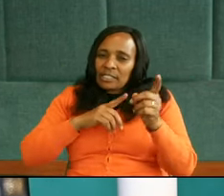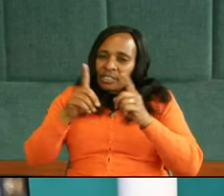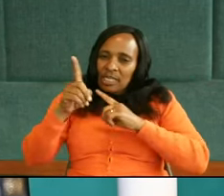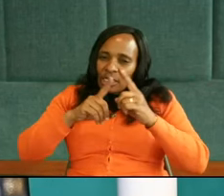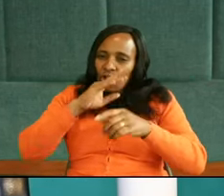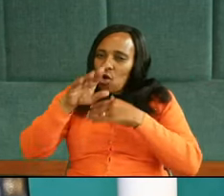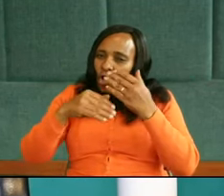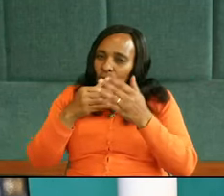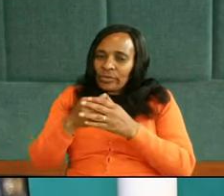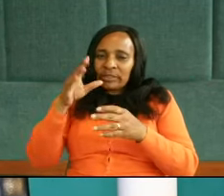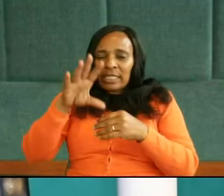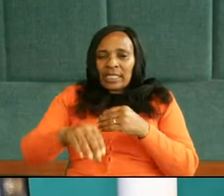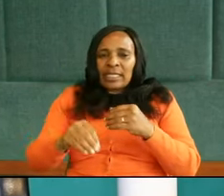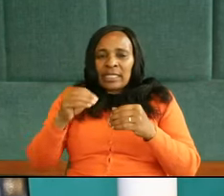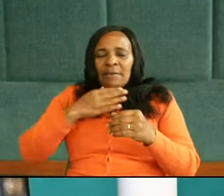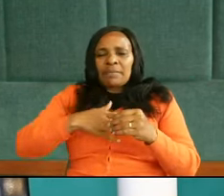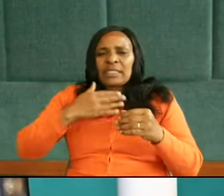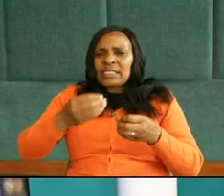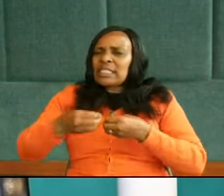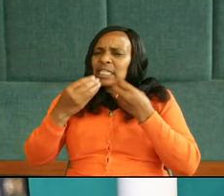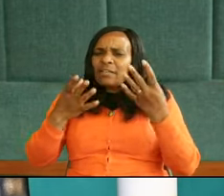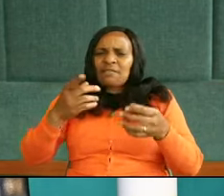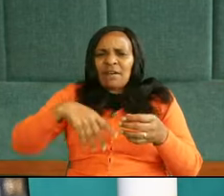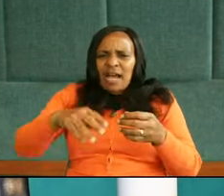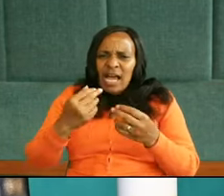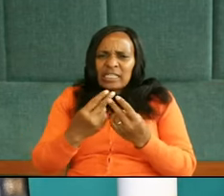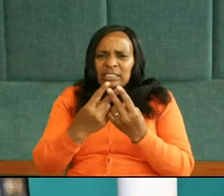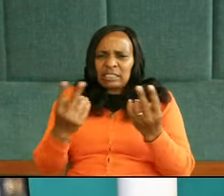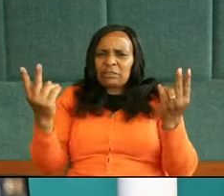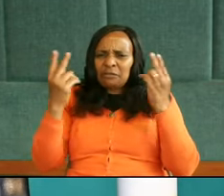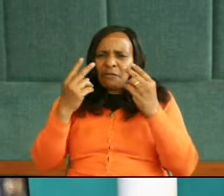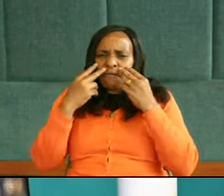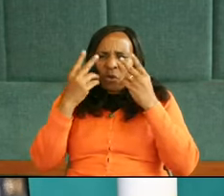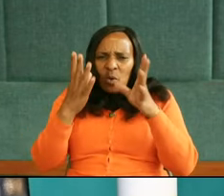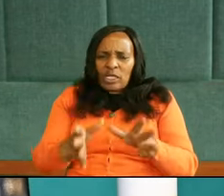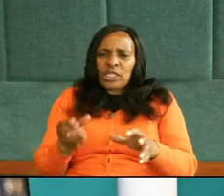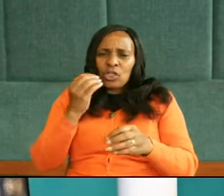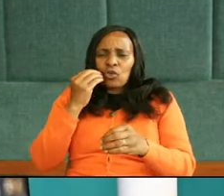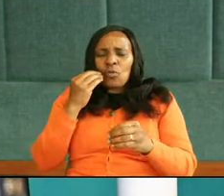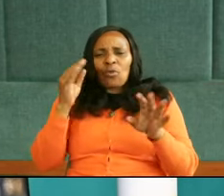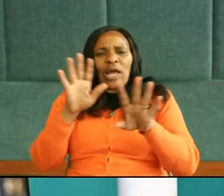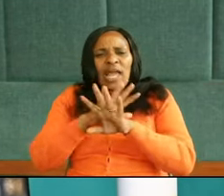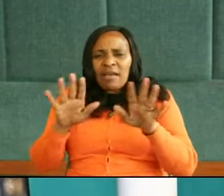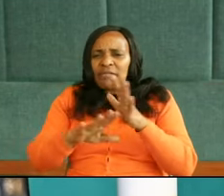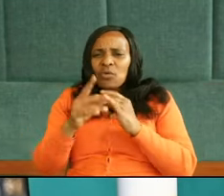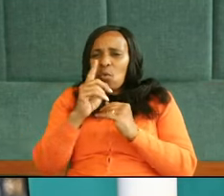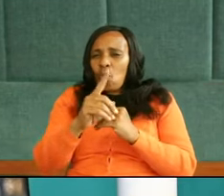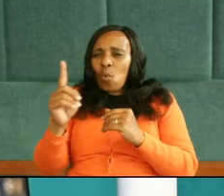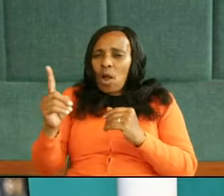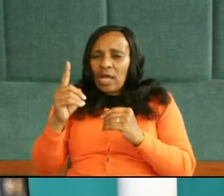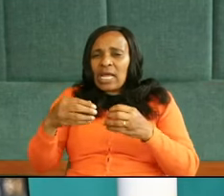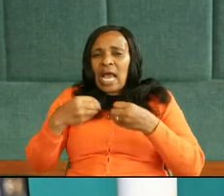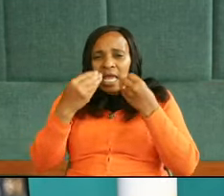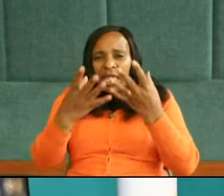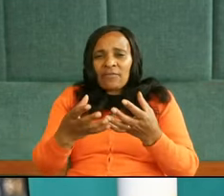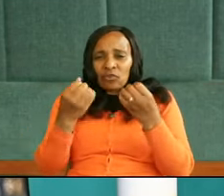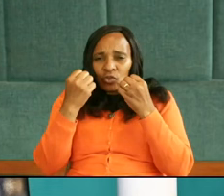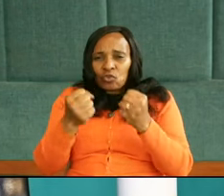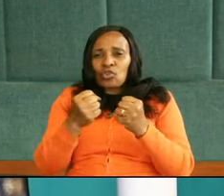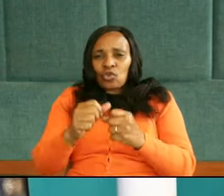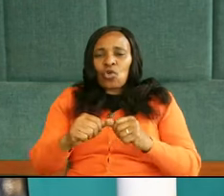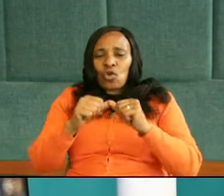all taking, may you please give us, the panelists and the viewers at home and everyone who believes on your name, the strength to